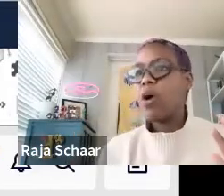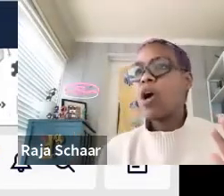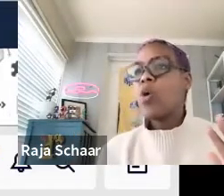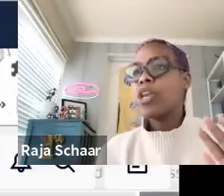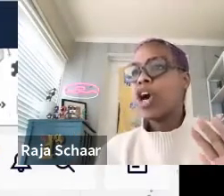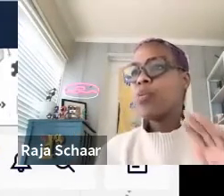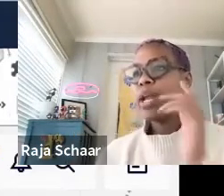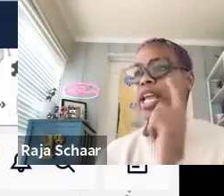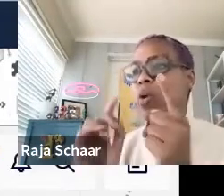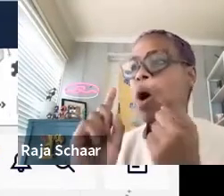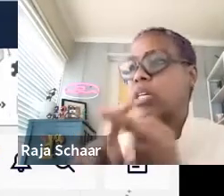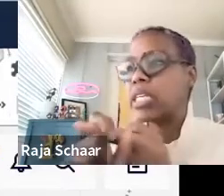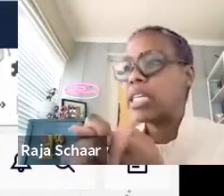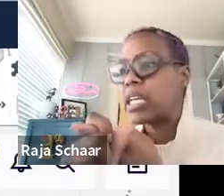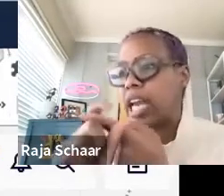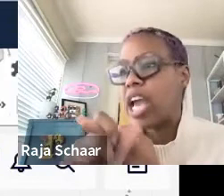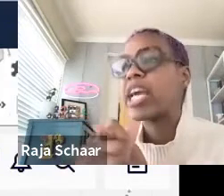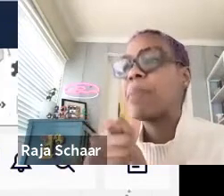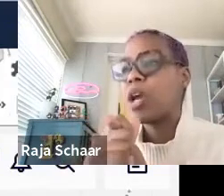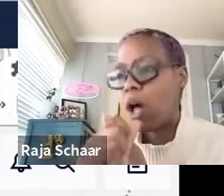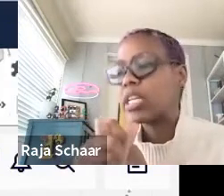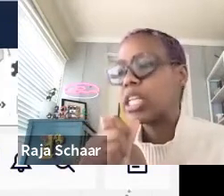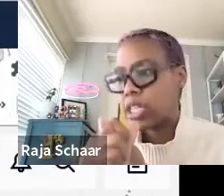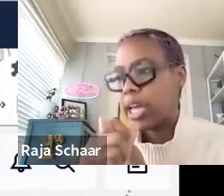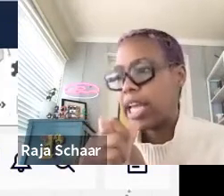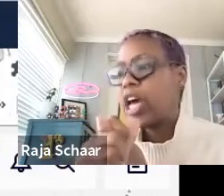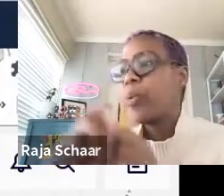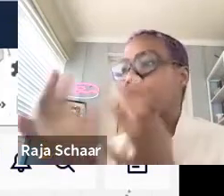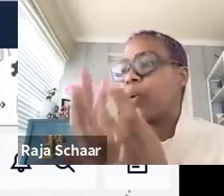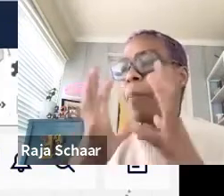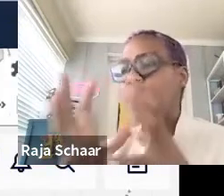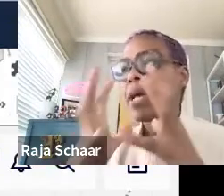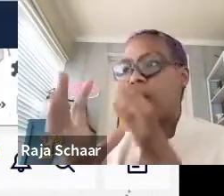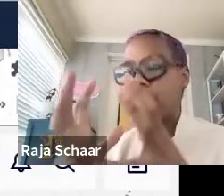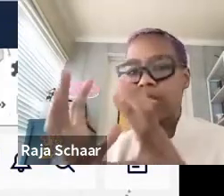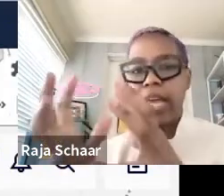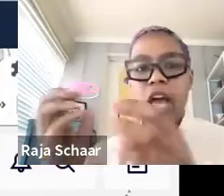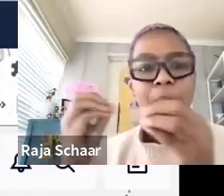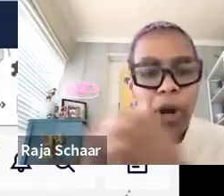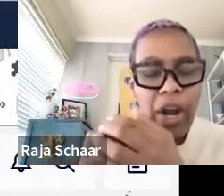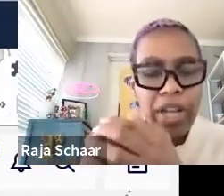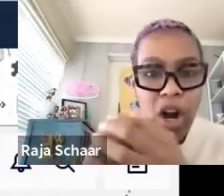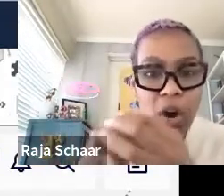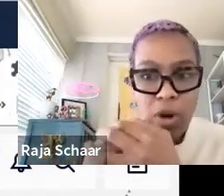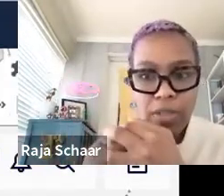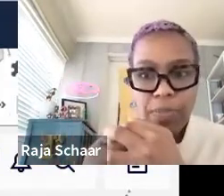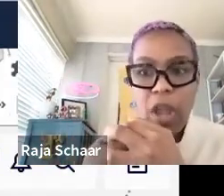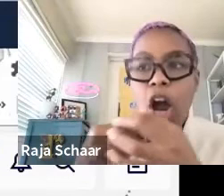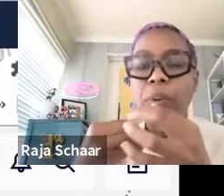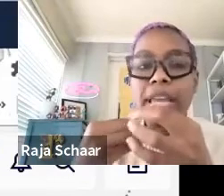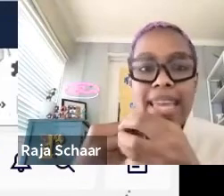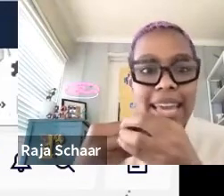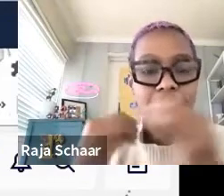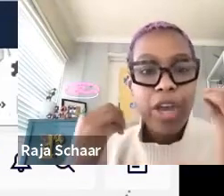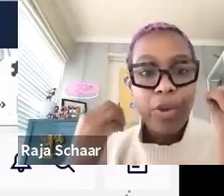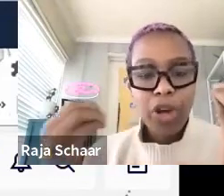on. So now we know what equality and income inequality looks like. We know what public health looks like, but where is our world? Are